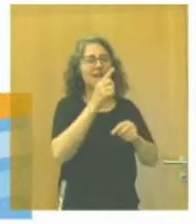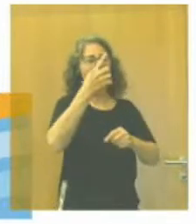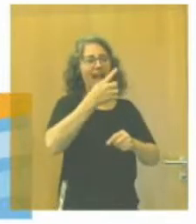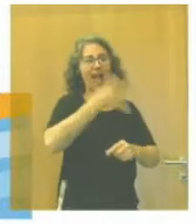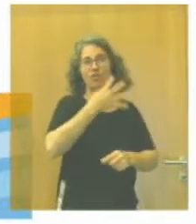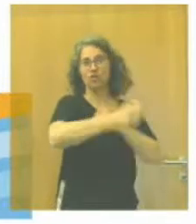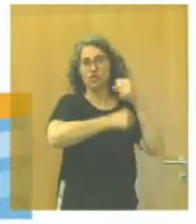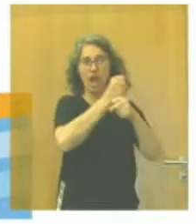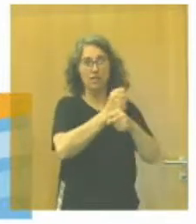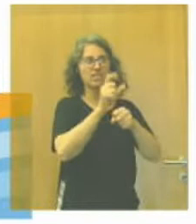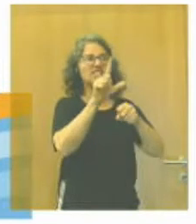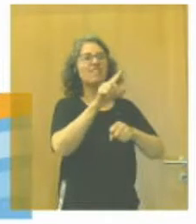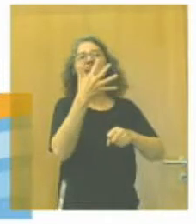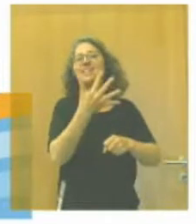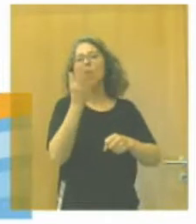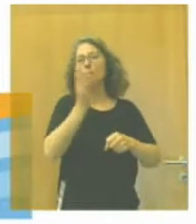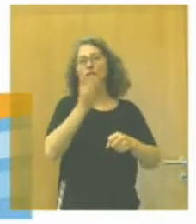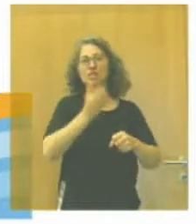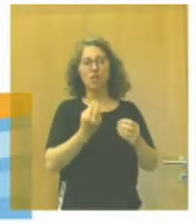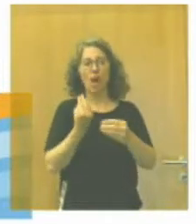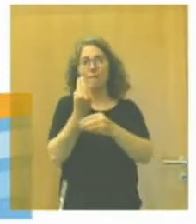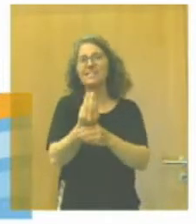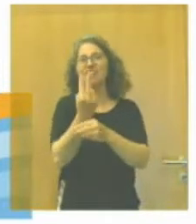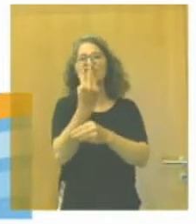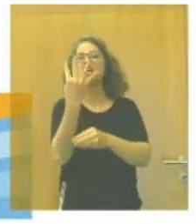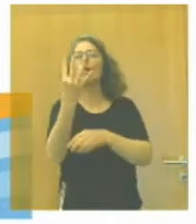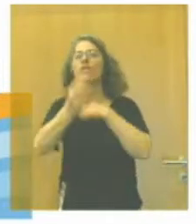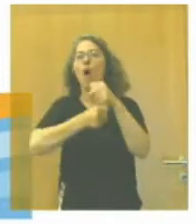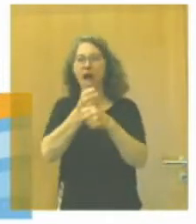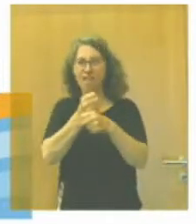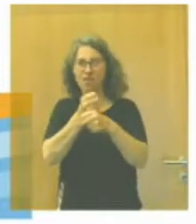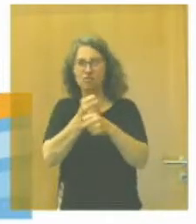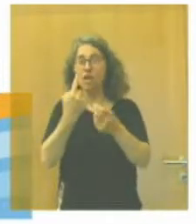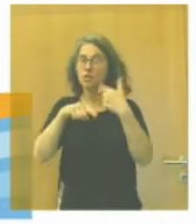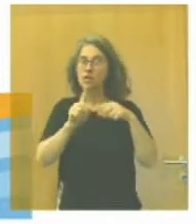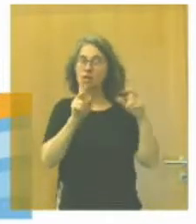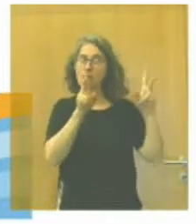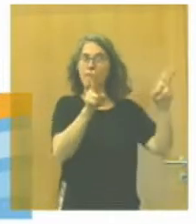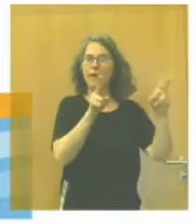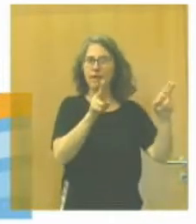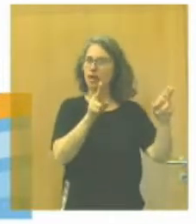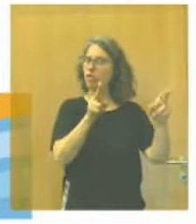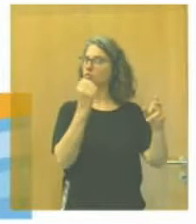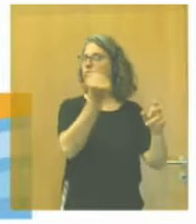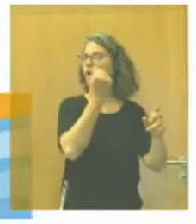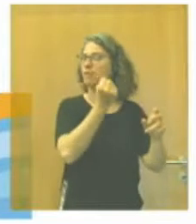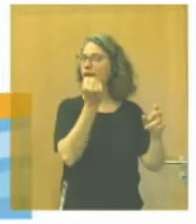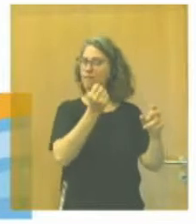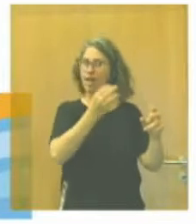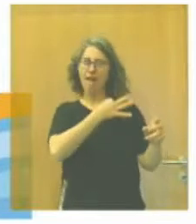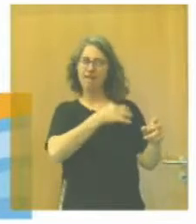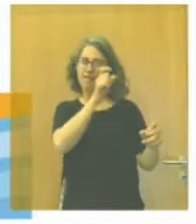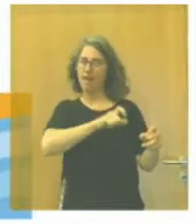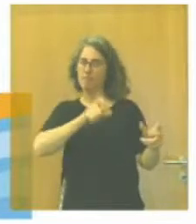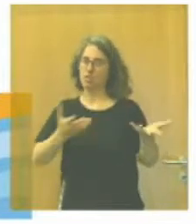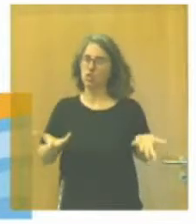by the age of 24. So this is really a critical time period in people's lives. We also know that across the world, there's very